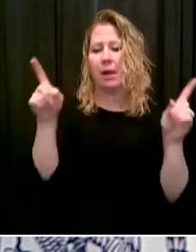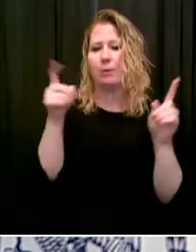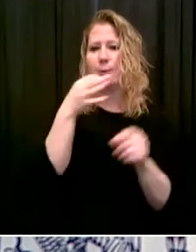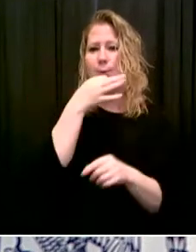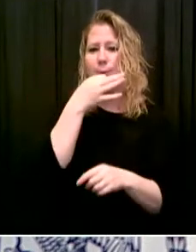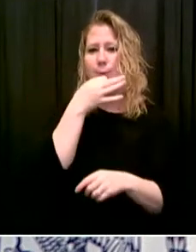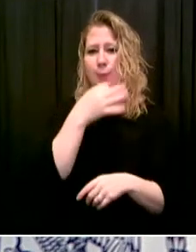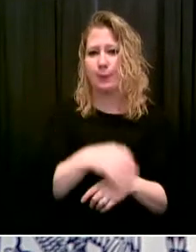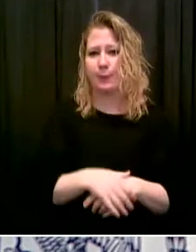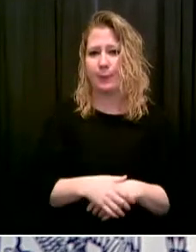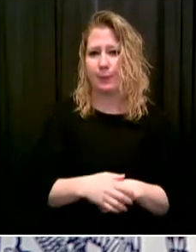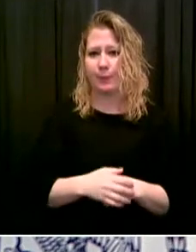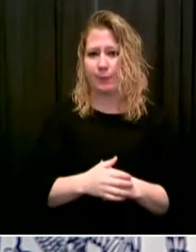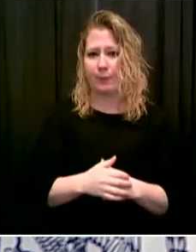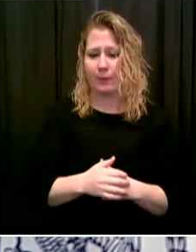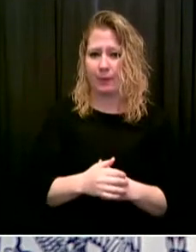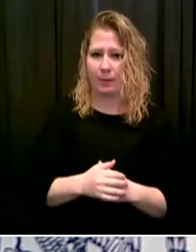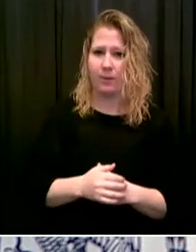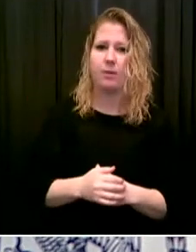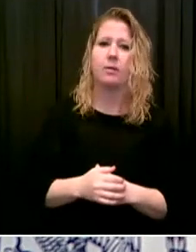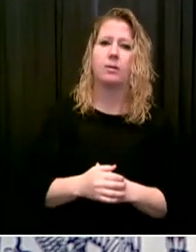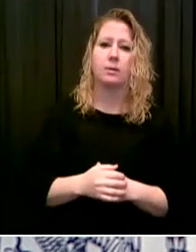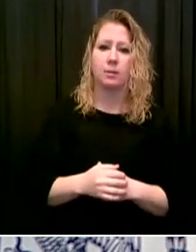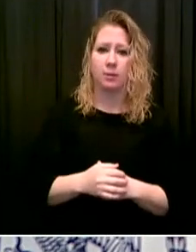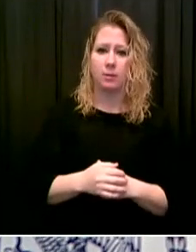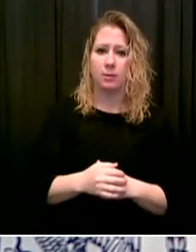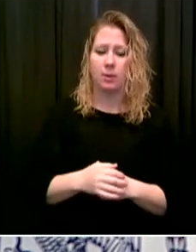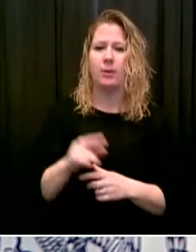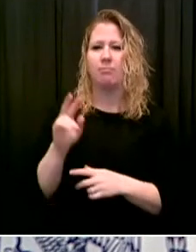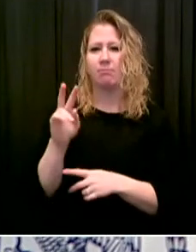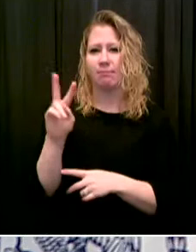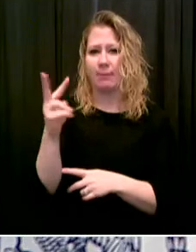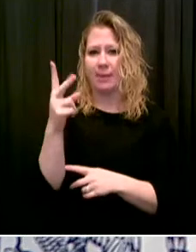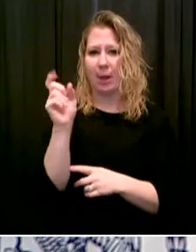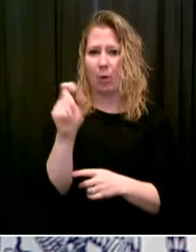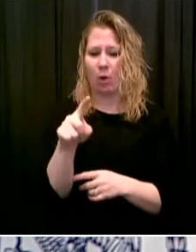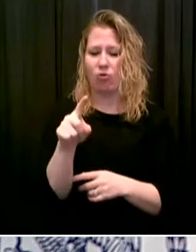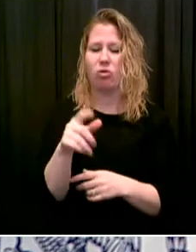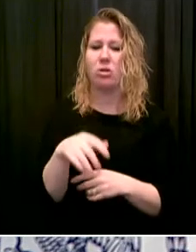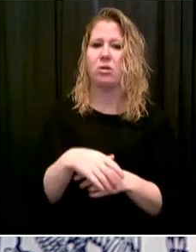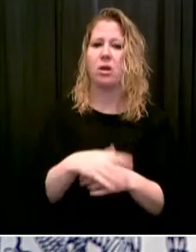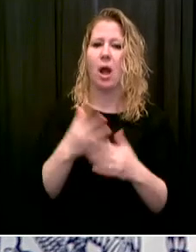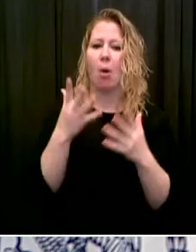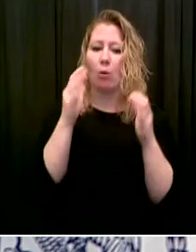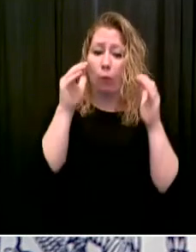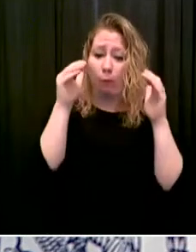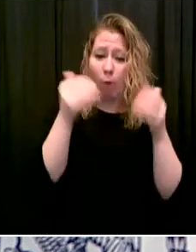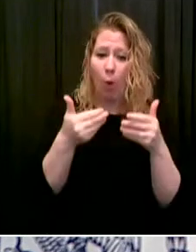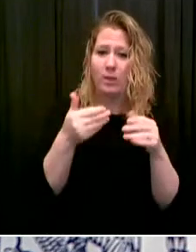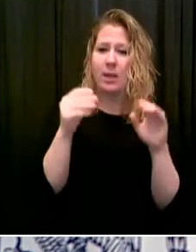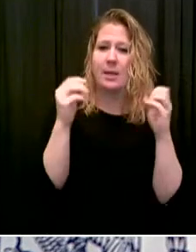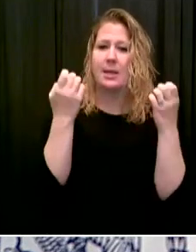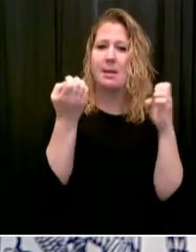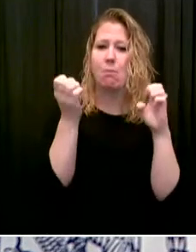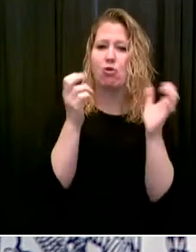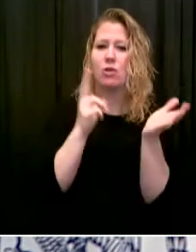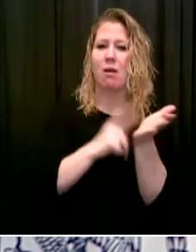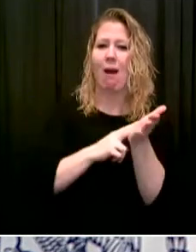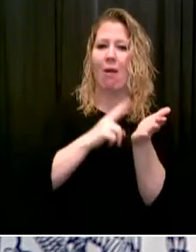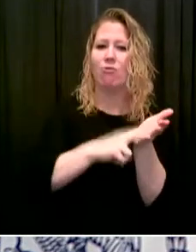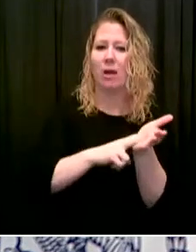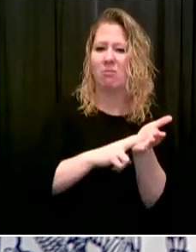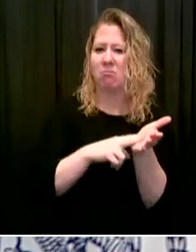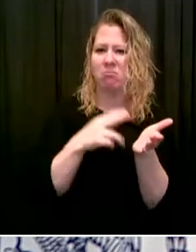Okay, well, just to drill down, let's focus on emergency contracting, for example. Why would that still be necessary at this